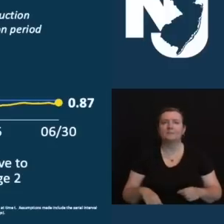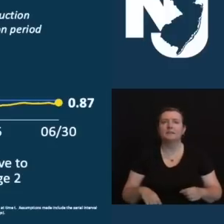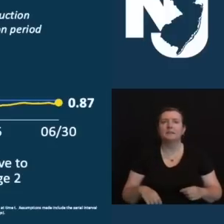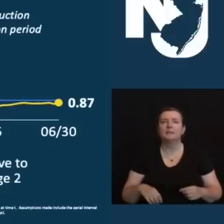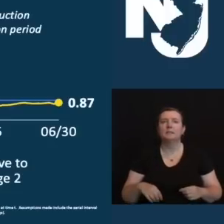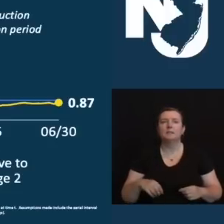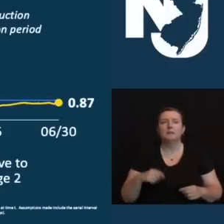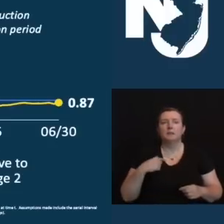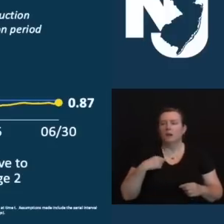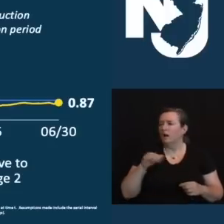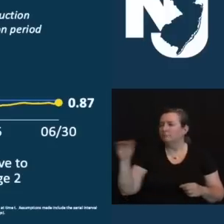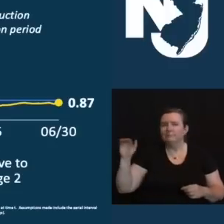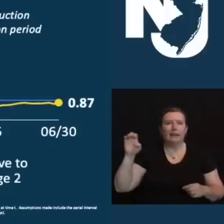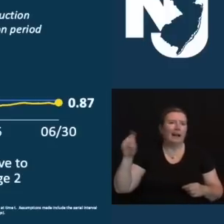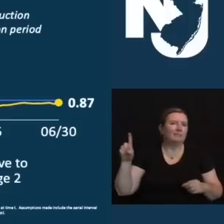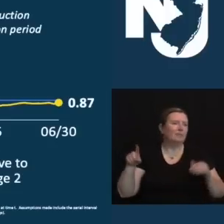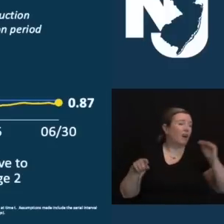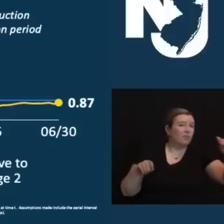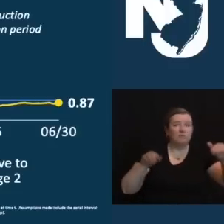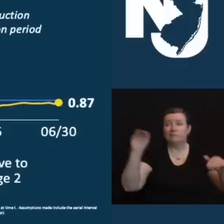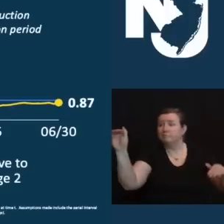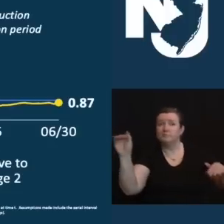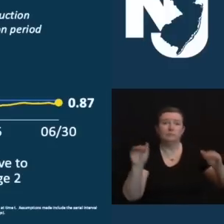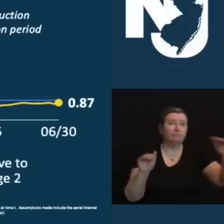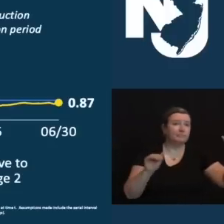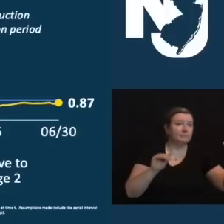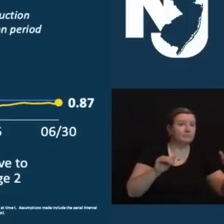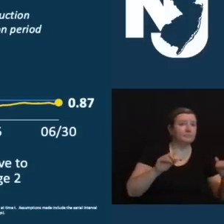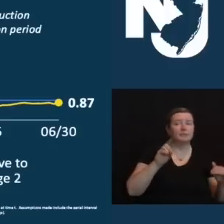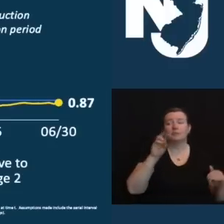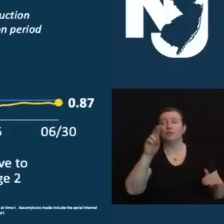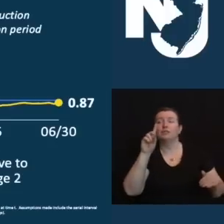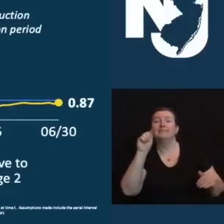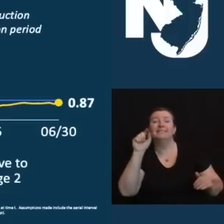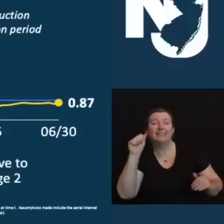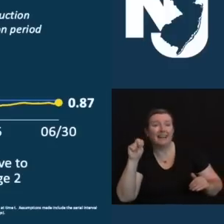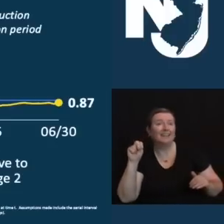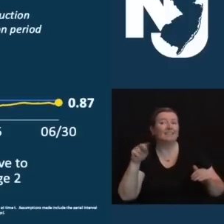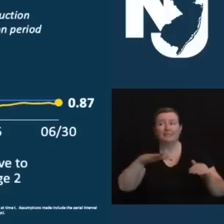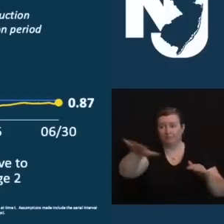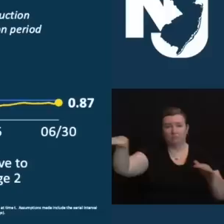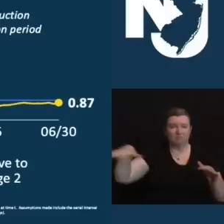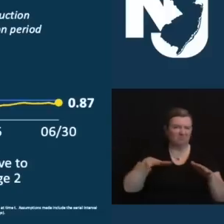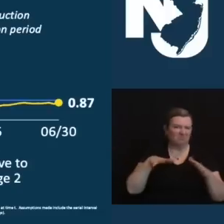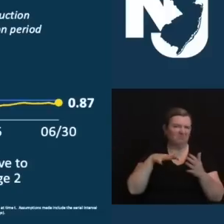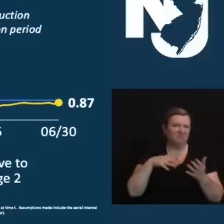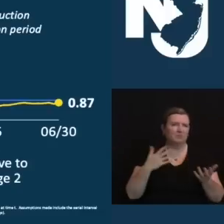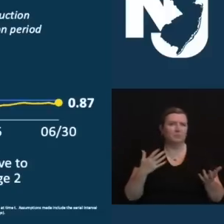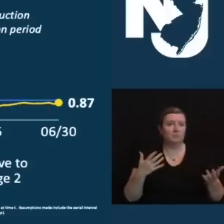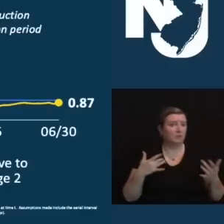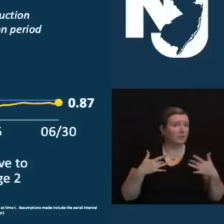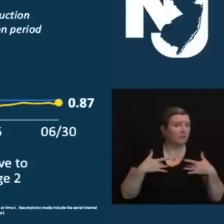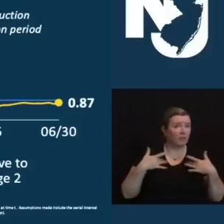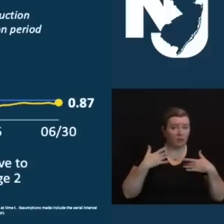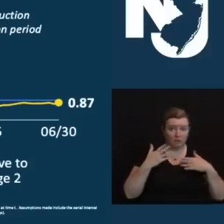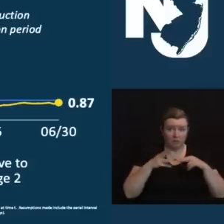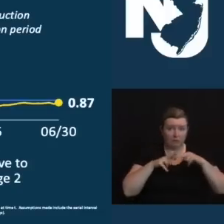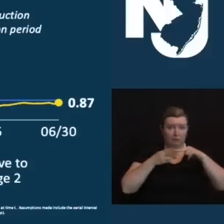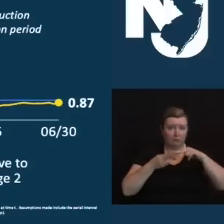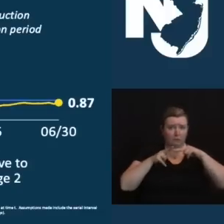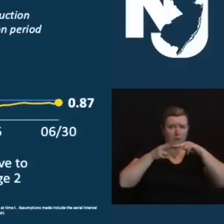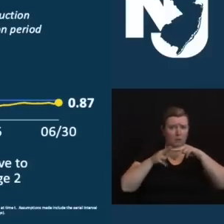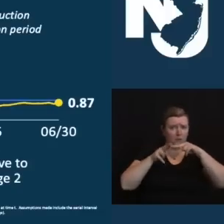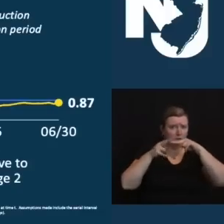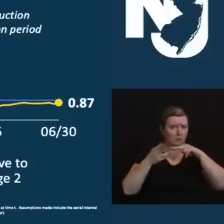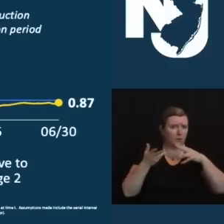has said it, Judy said it, I've said it, Tina Tan has said it. Just because you get a little bit more one day to the next or a little reduction one day to the next,